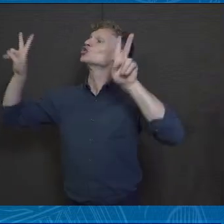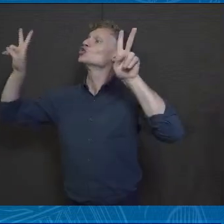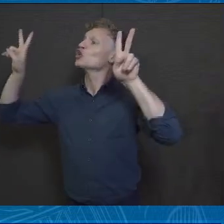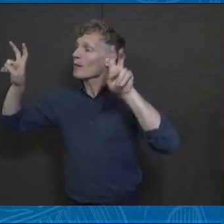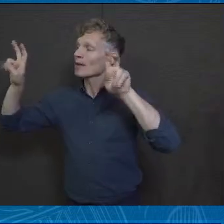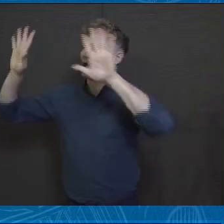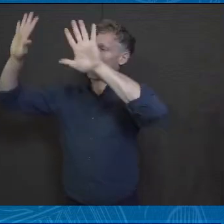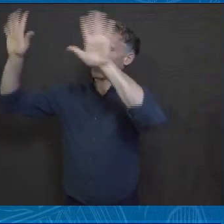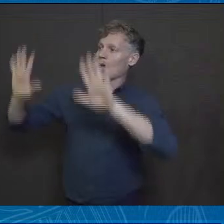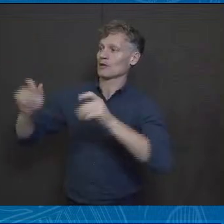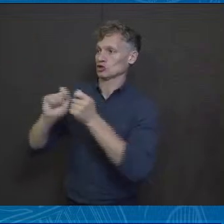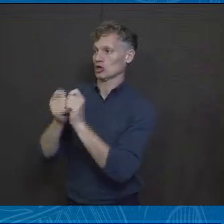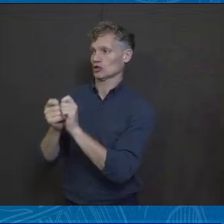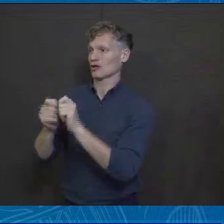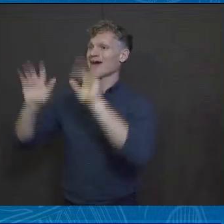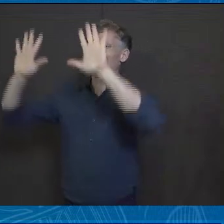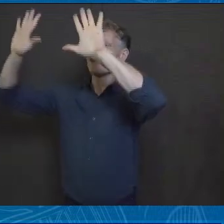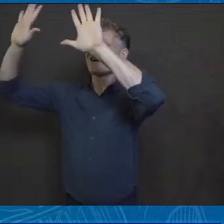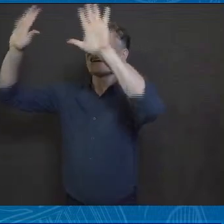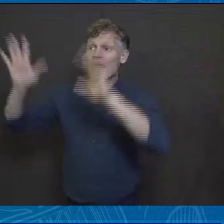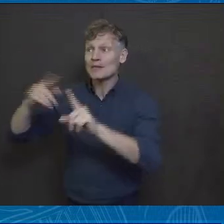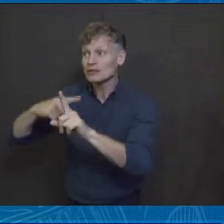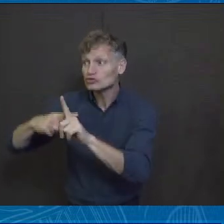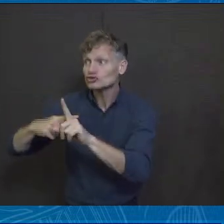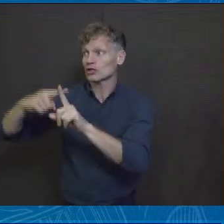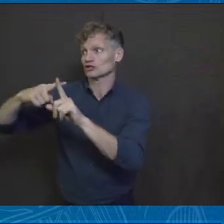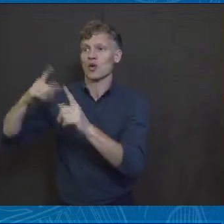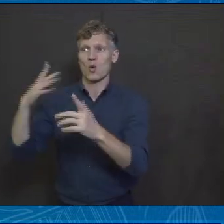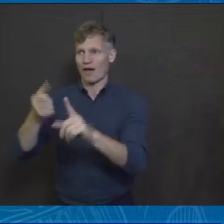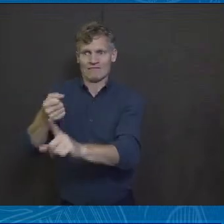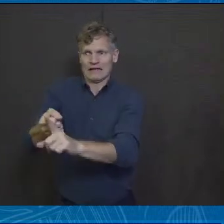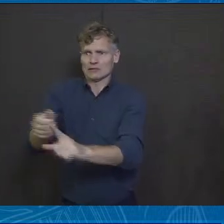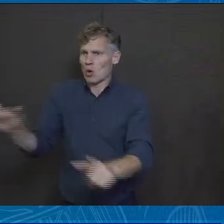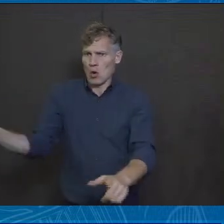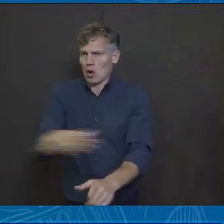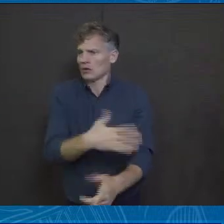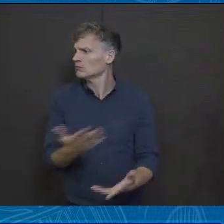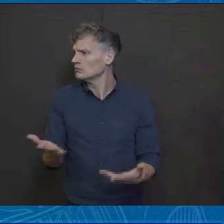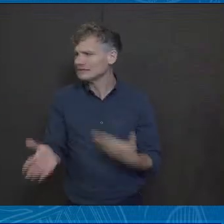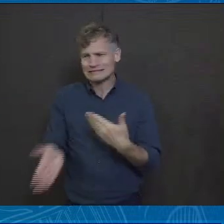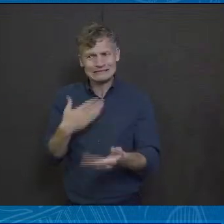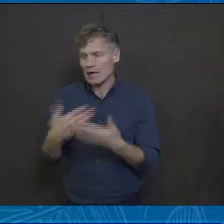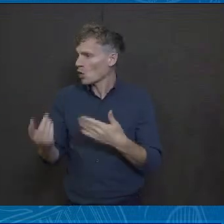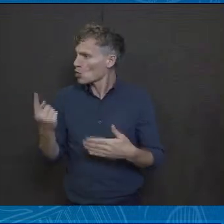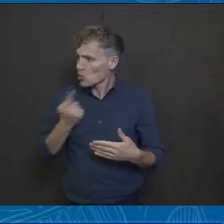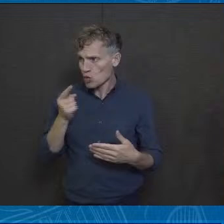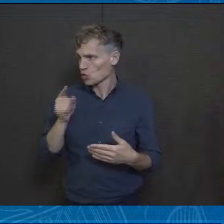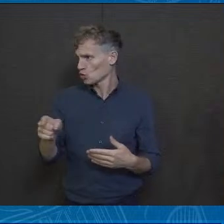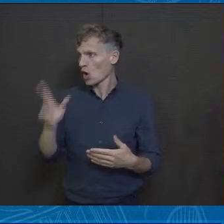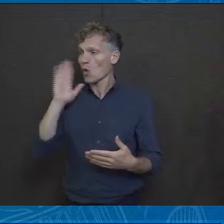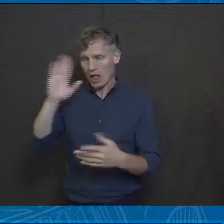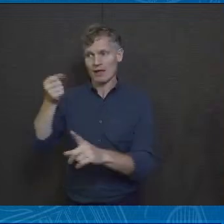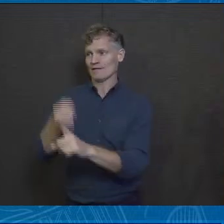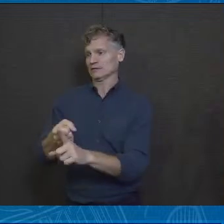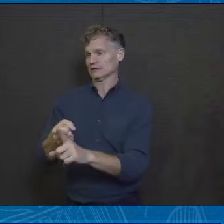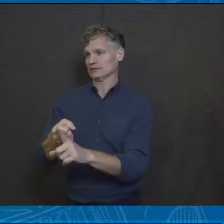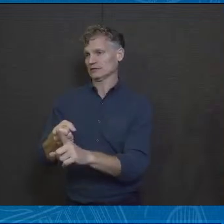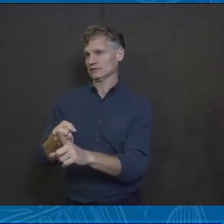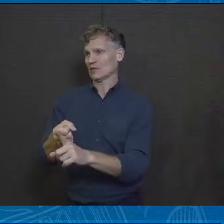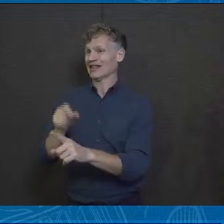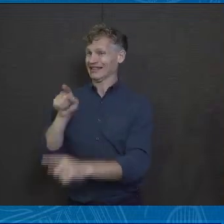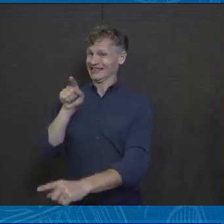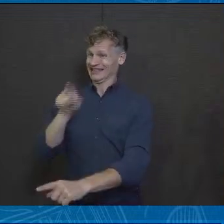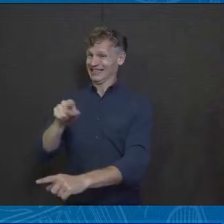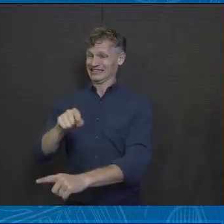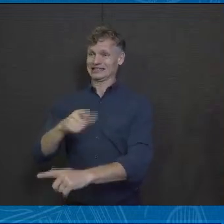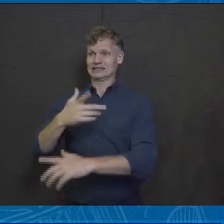something affecting everybody. It doesn't care who you are, what you're made of, it will come. So that platform allows me